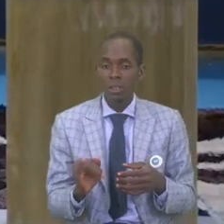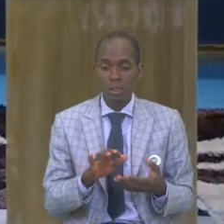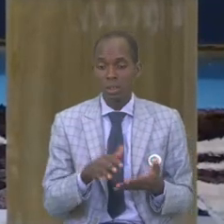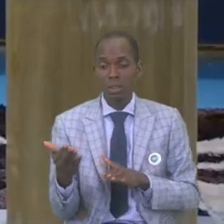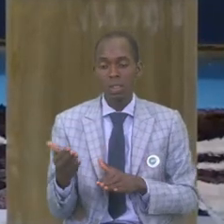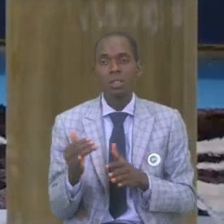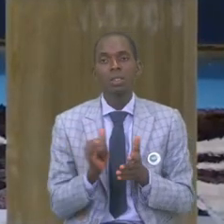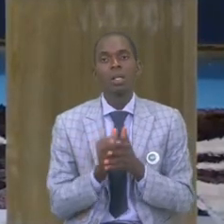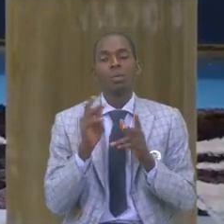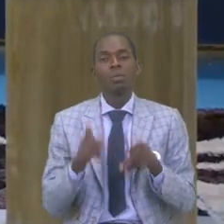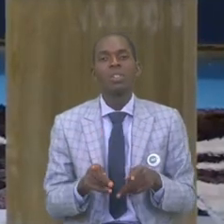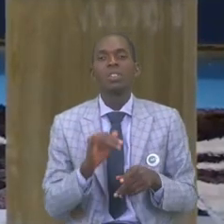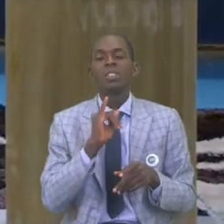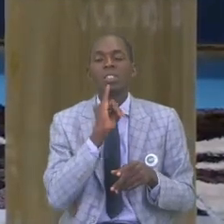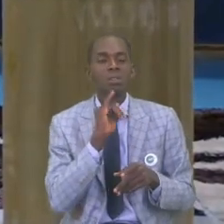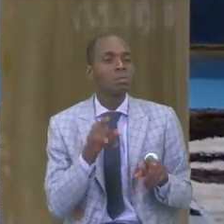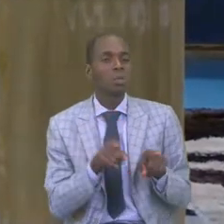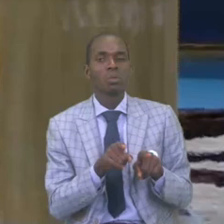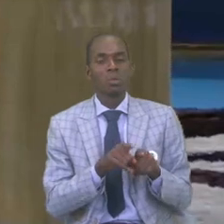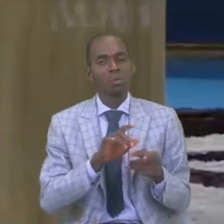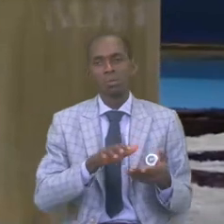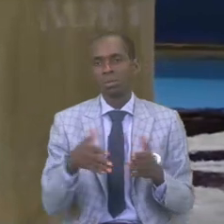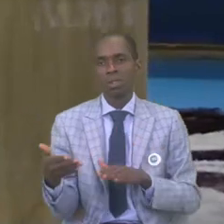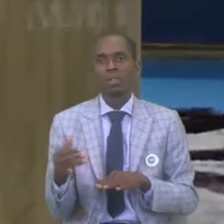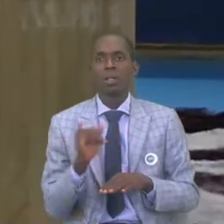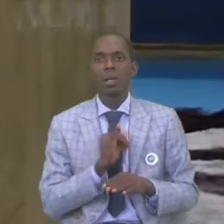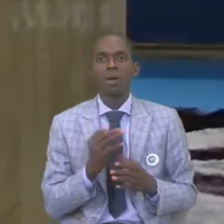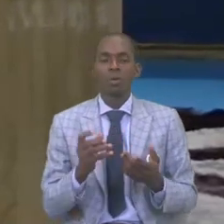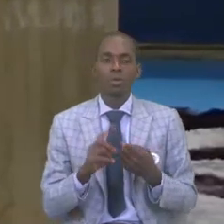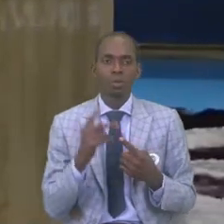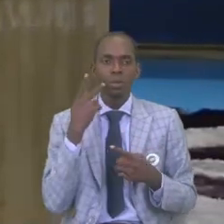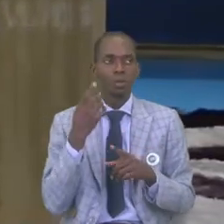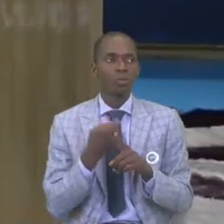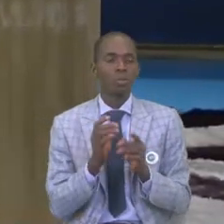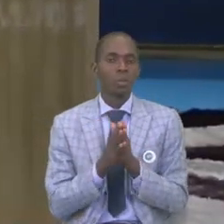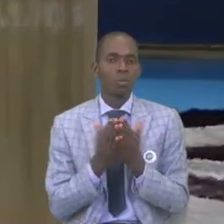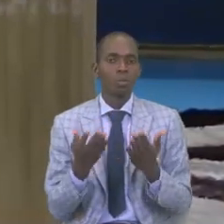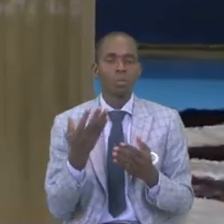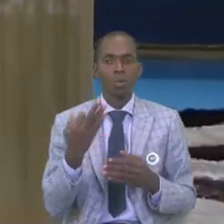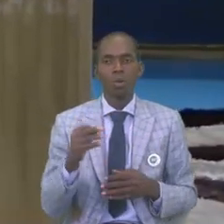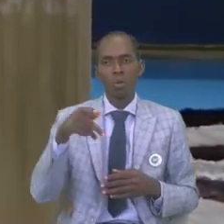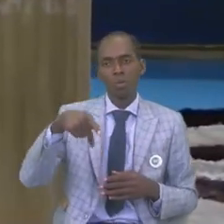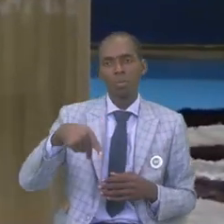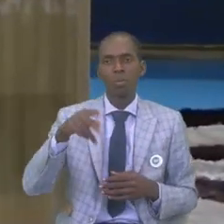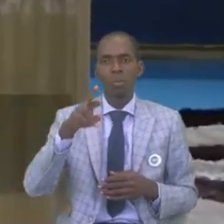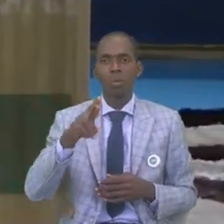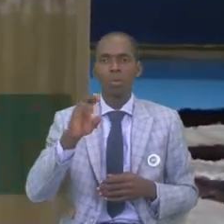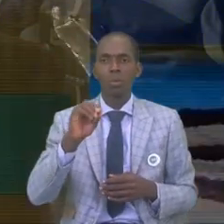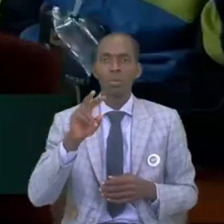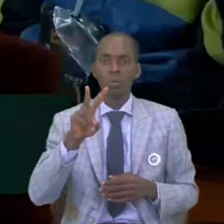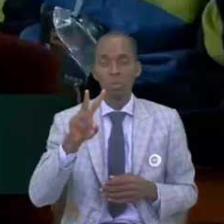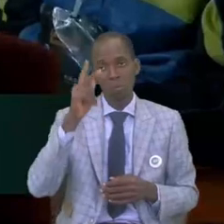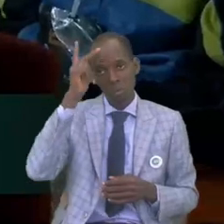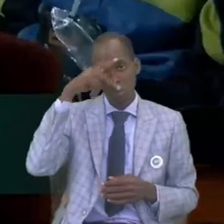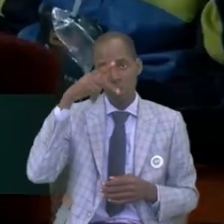is as good as dead. I want you to look at Proverbs chapter 4, reading from verse 23. In Proverbs chapter